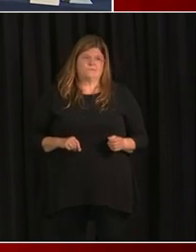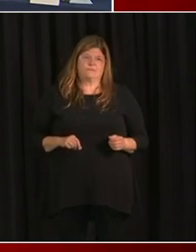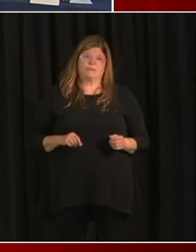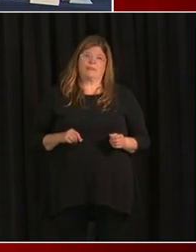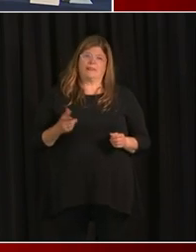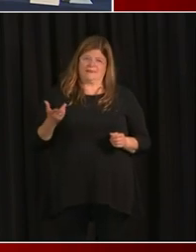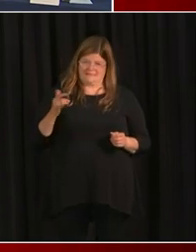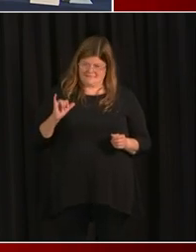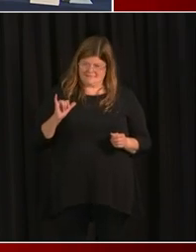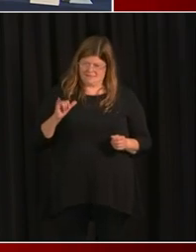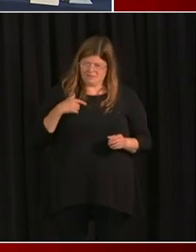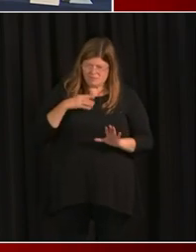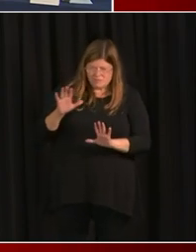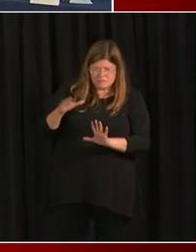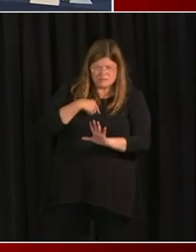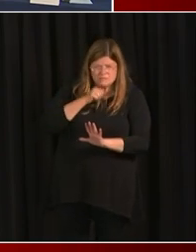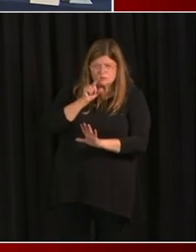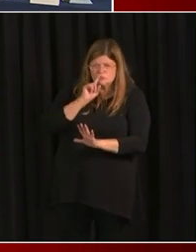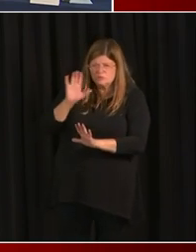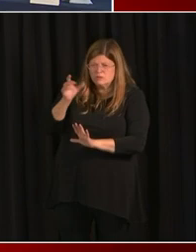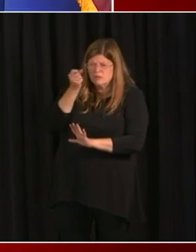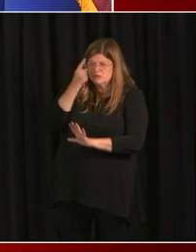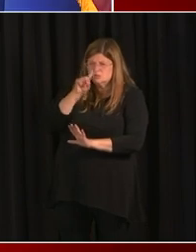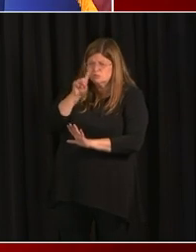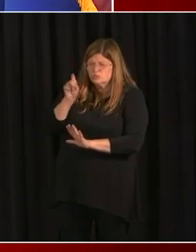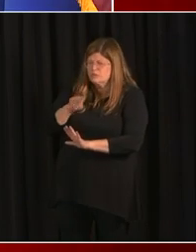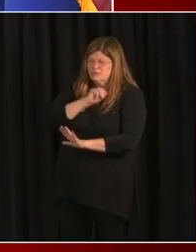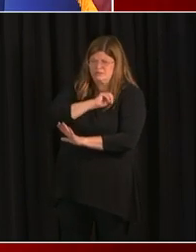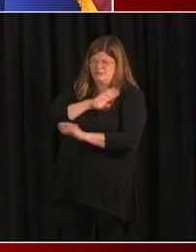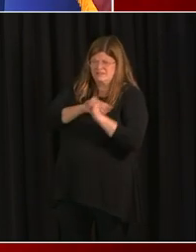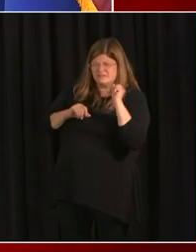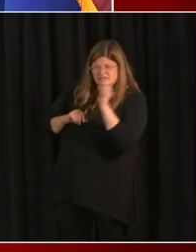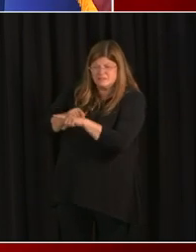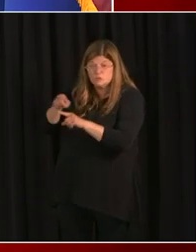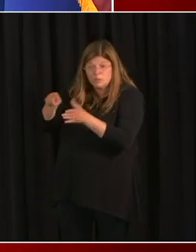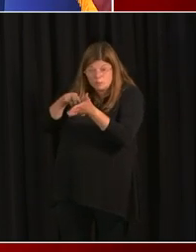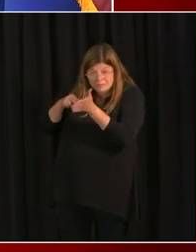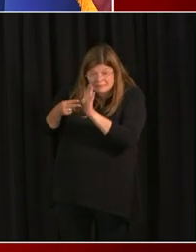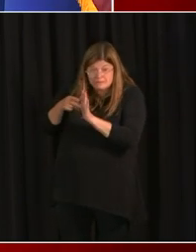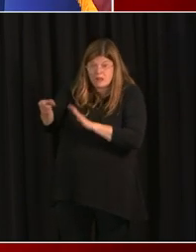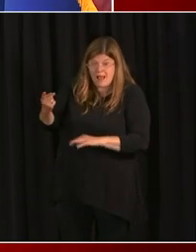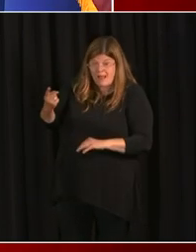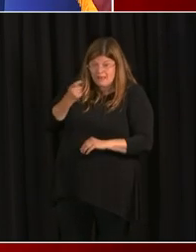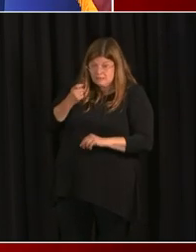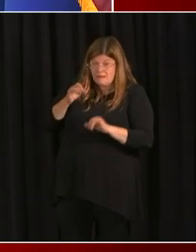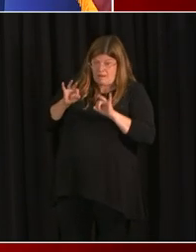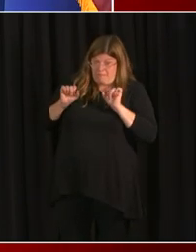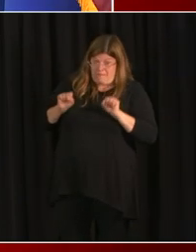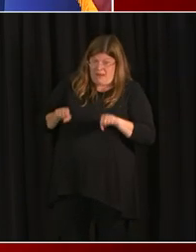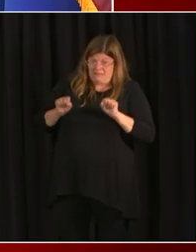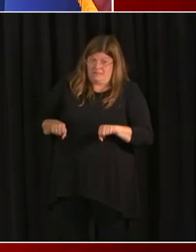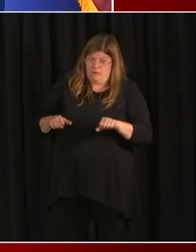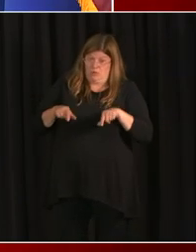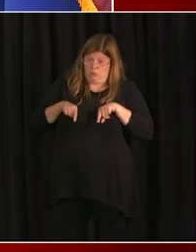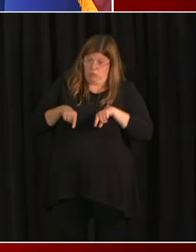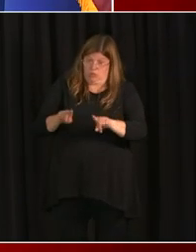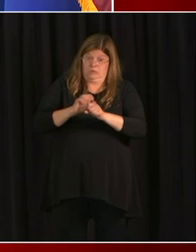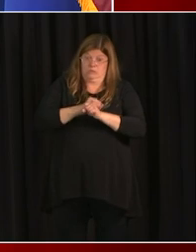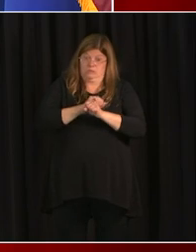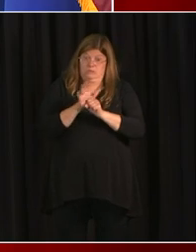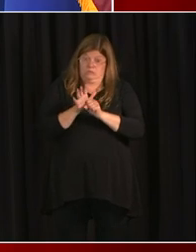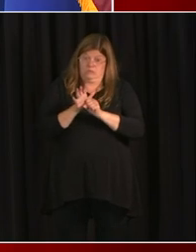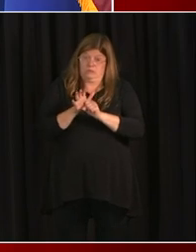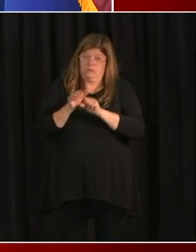So I want to make sure I understand your question. Are you asking if it is possible that during a pandemic we may